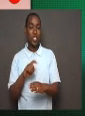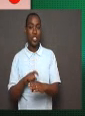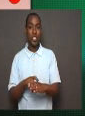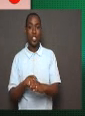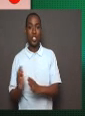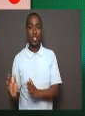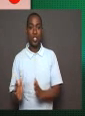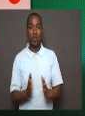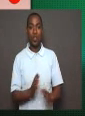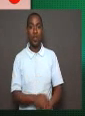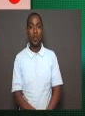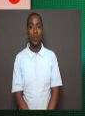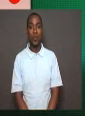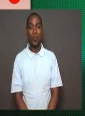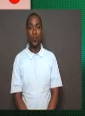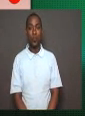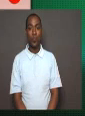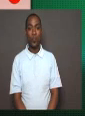narrowed blood vessels.